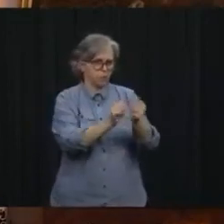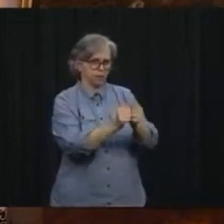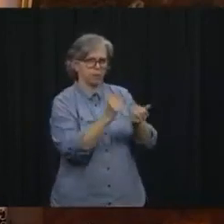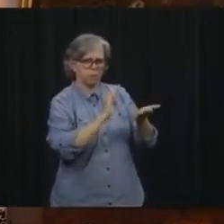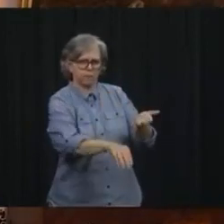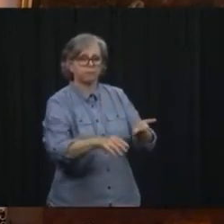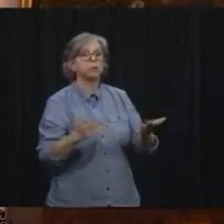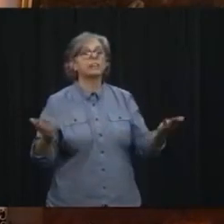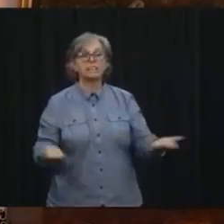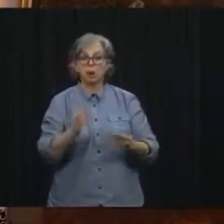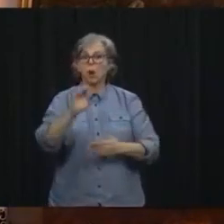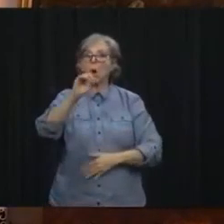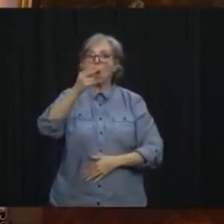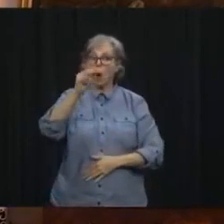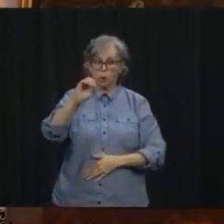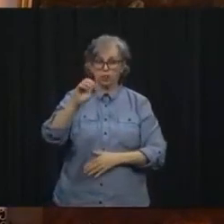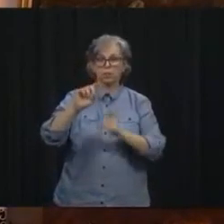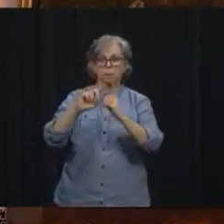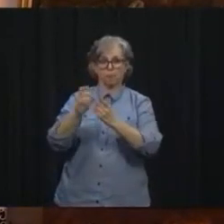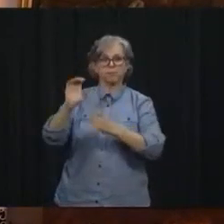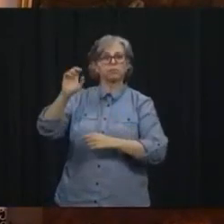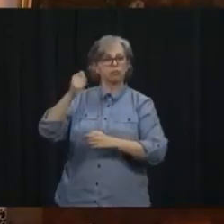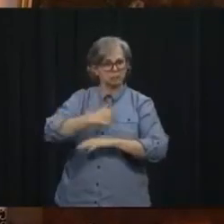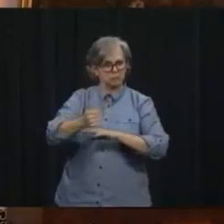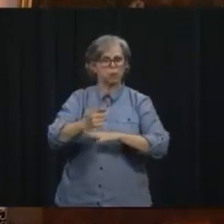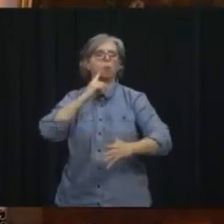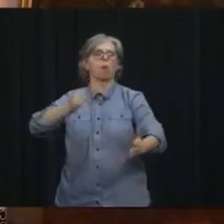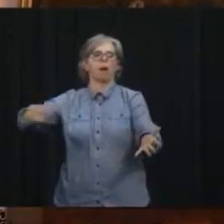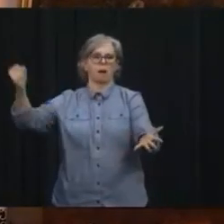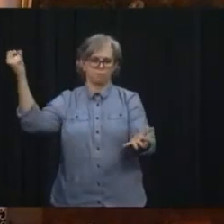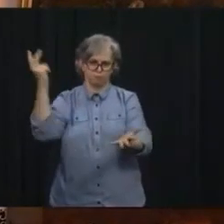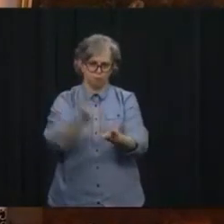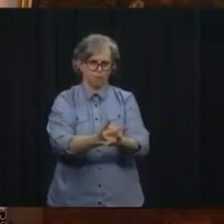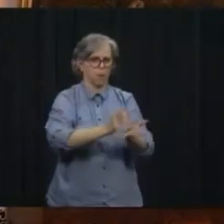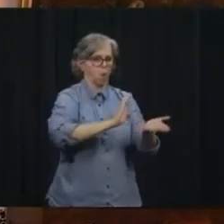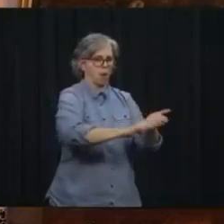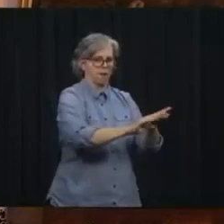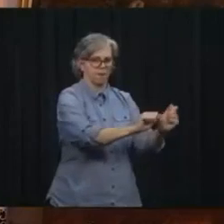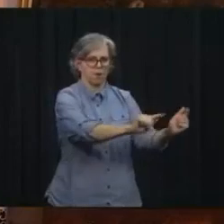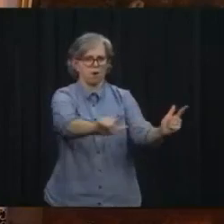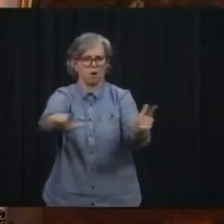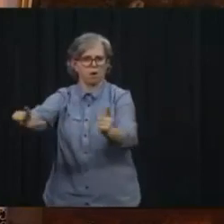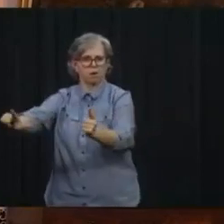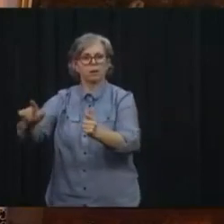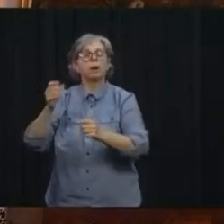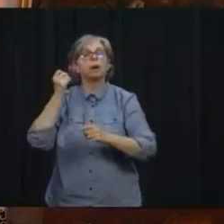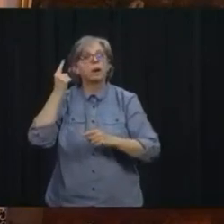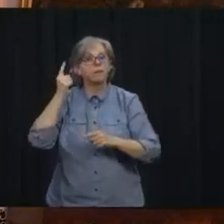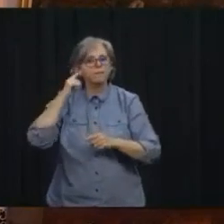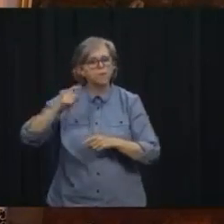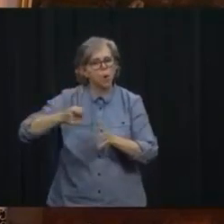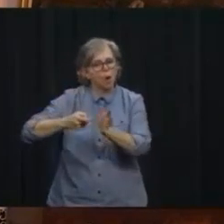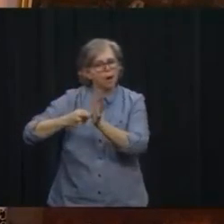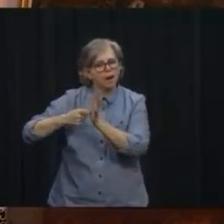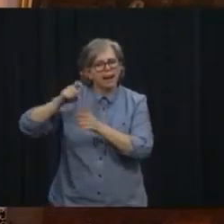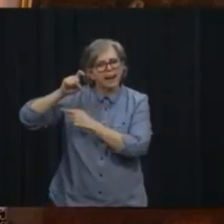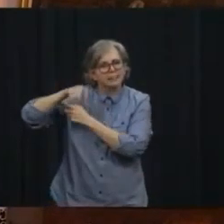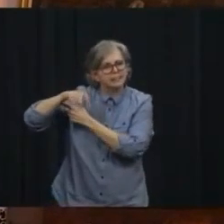million in the economy through the deferral of those payments. For more information, you can go